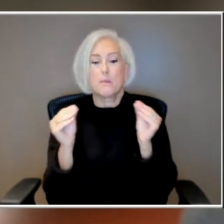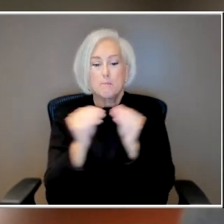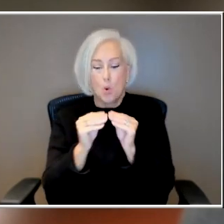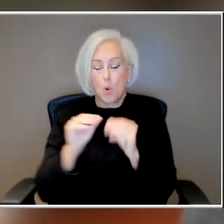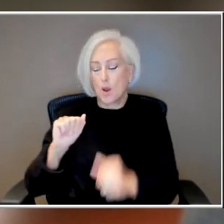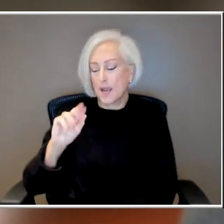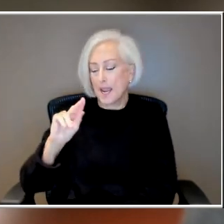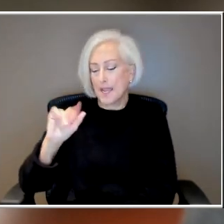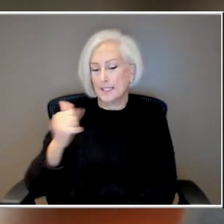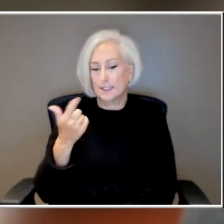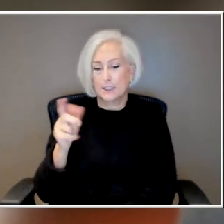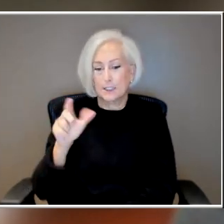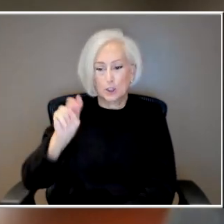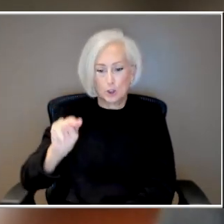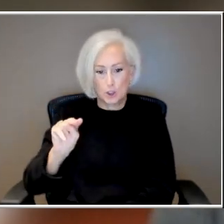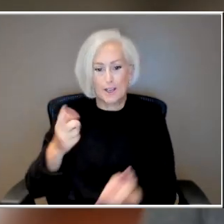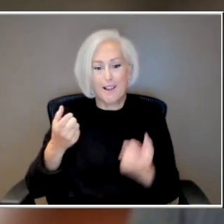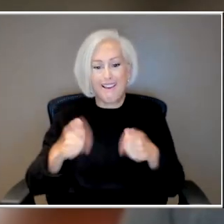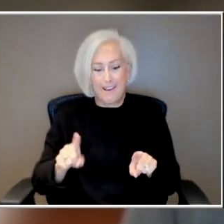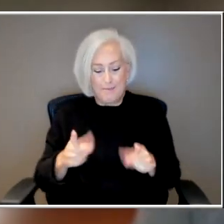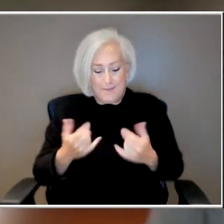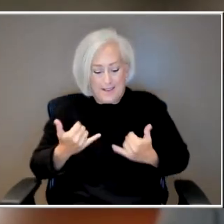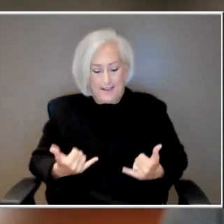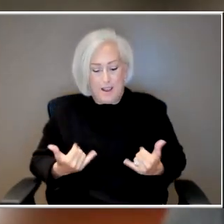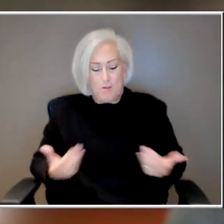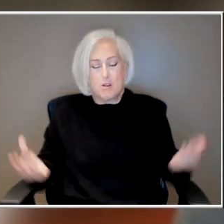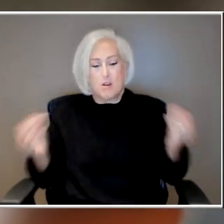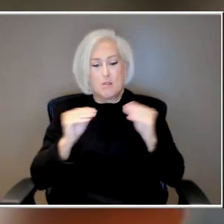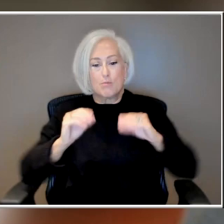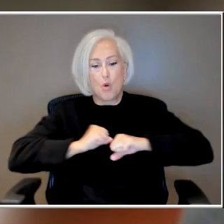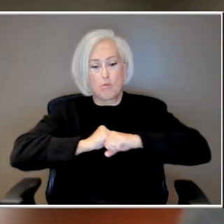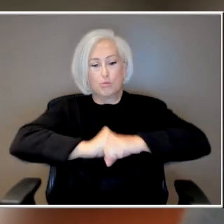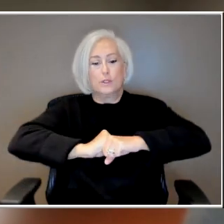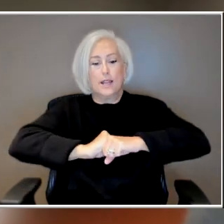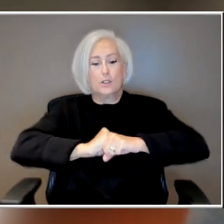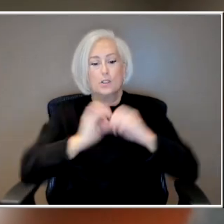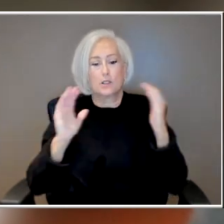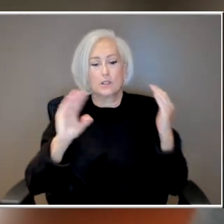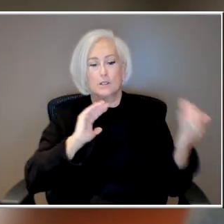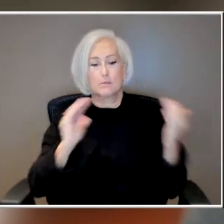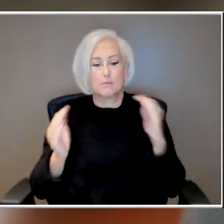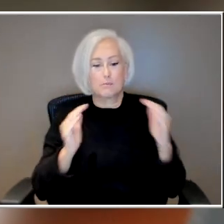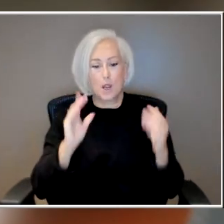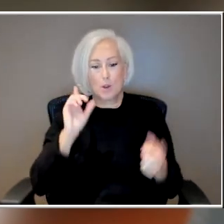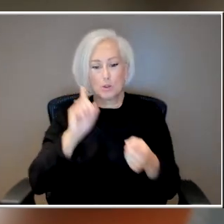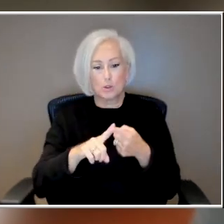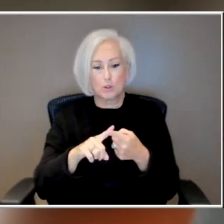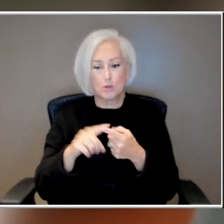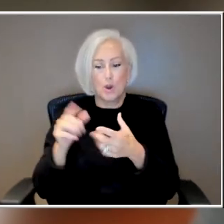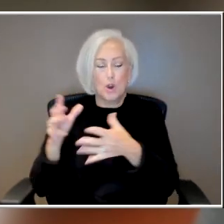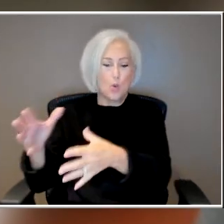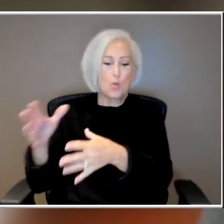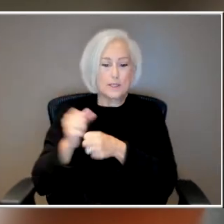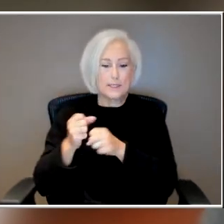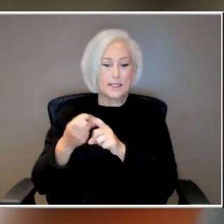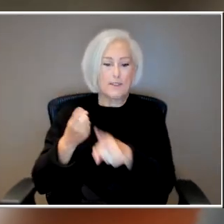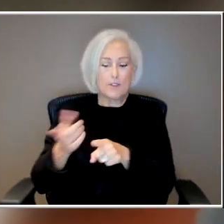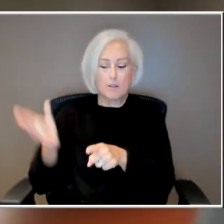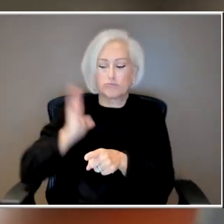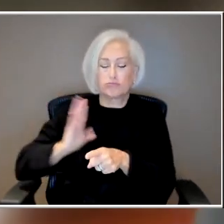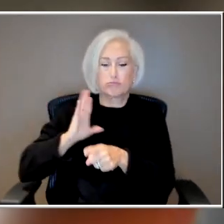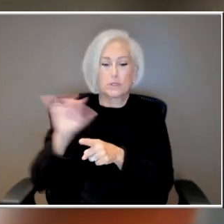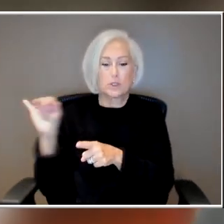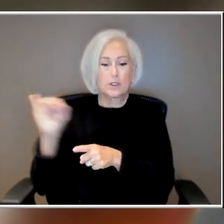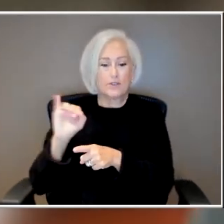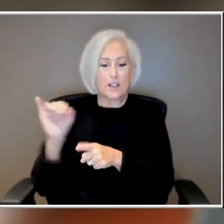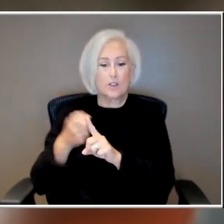it probably will give you more protection against what's around rather than what you got from a previous infection from a previous